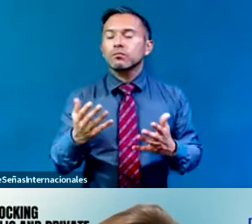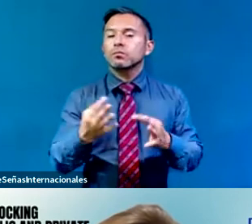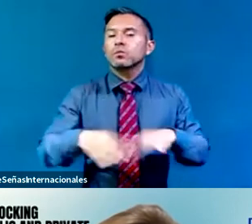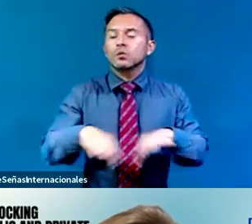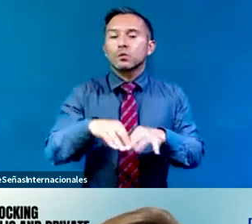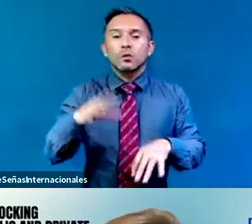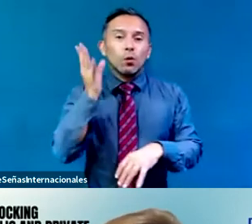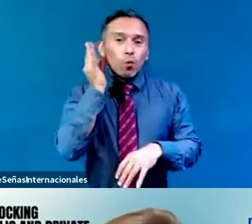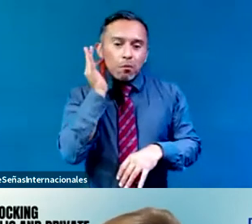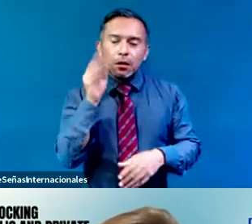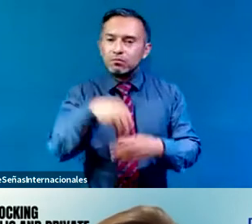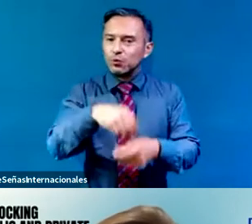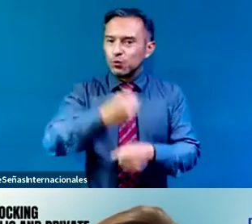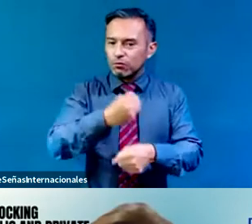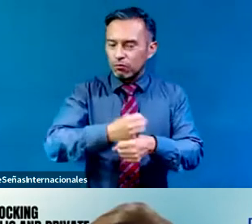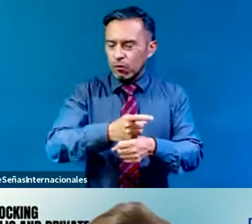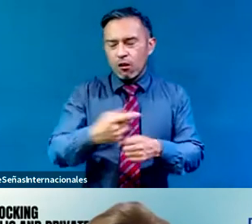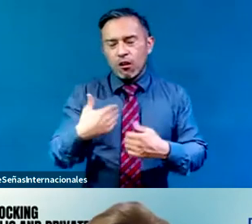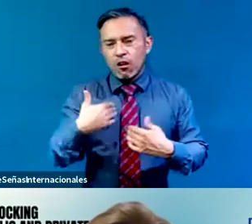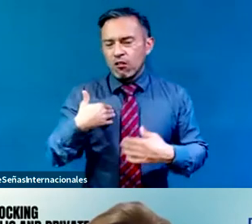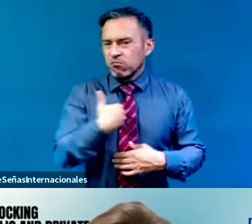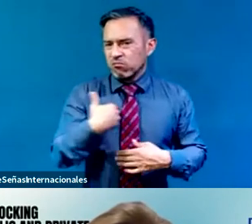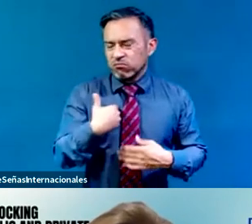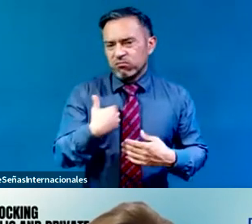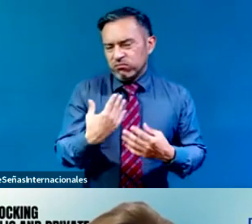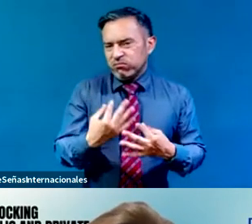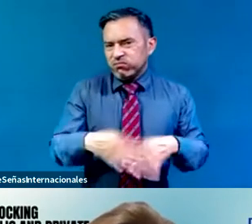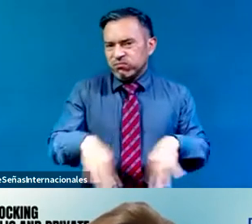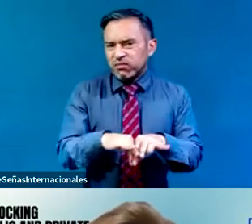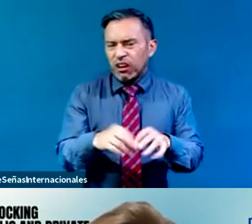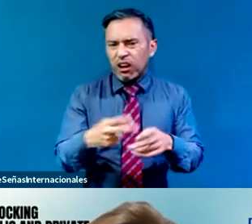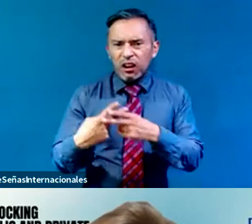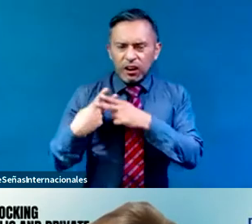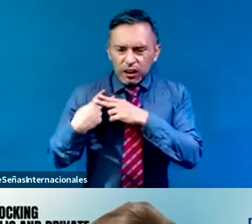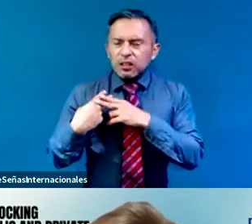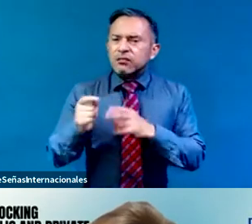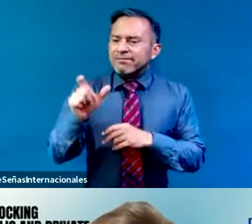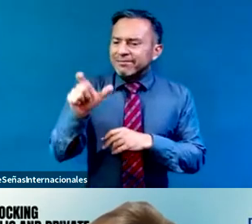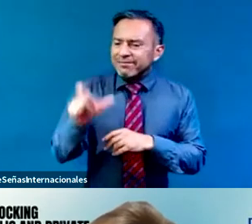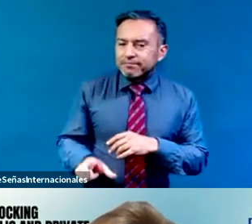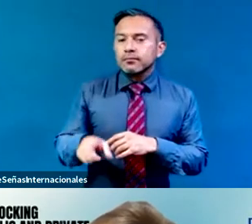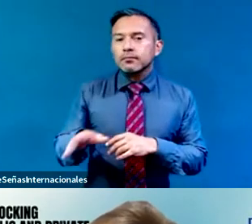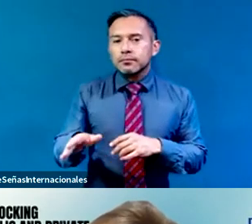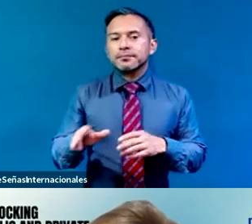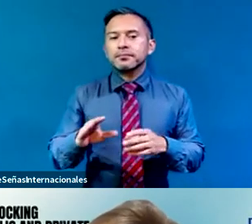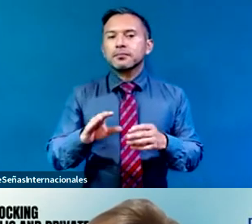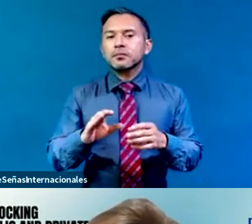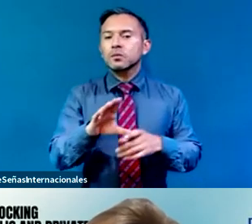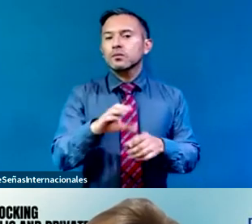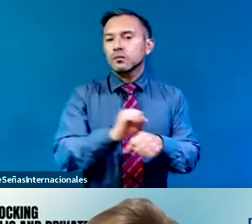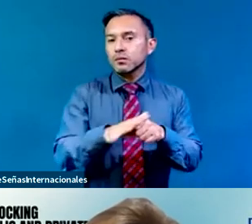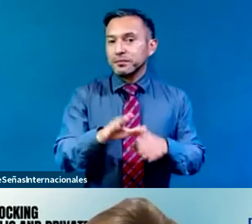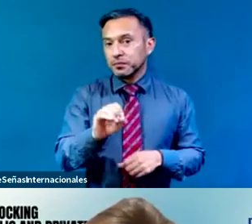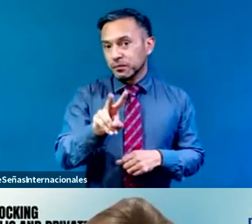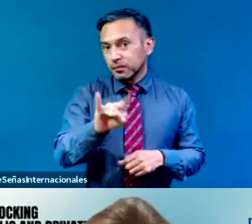keeping women in the workforce. And in response to COVID-19, for instance, the company rolled out benefit enhancements as it relates to time off, leave,